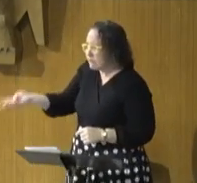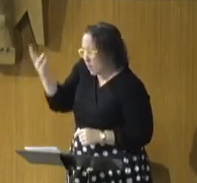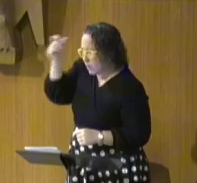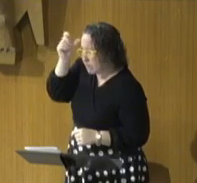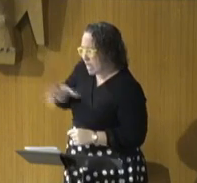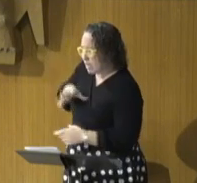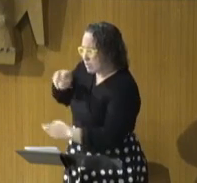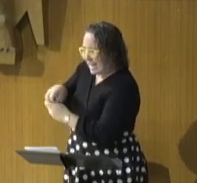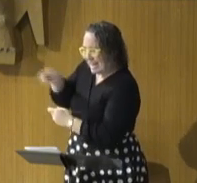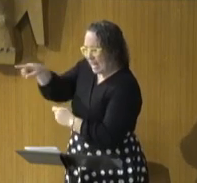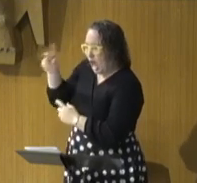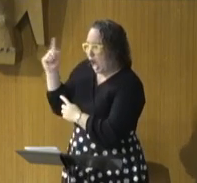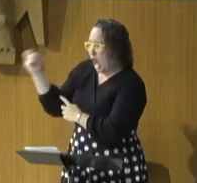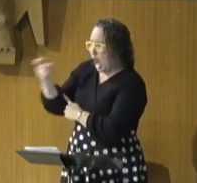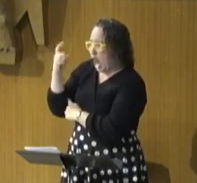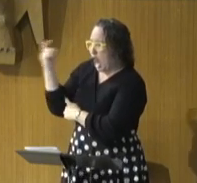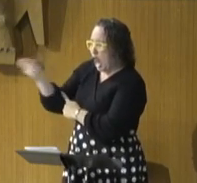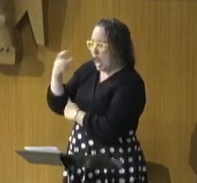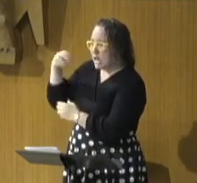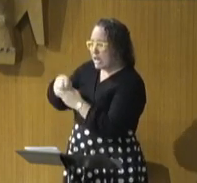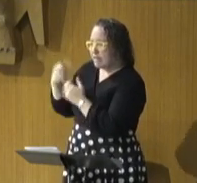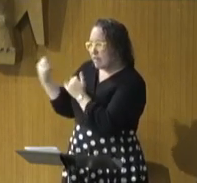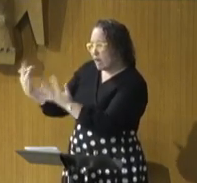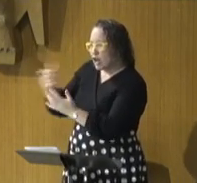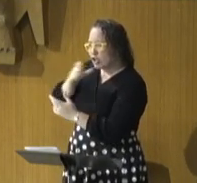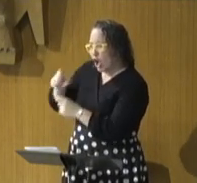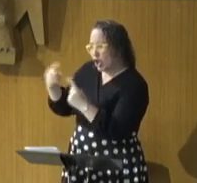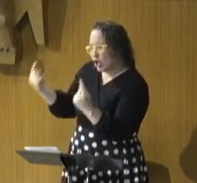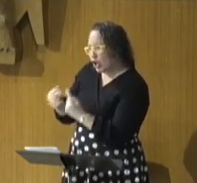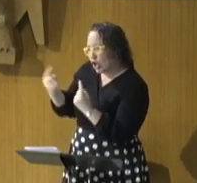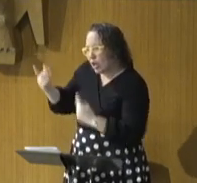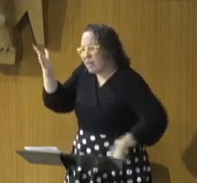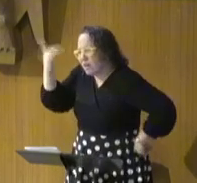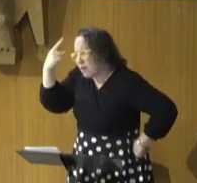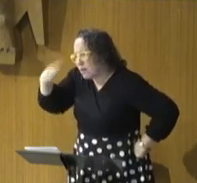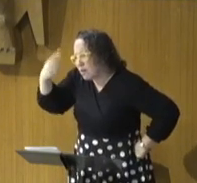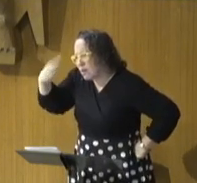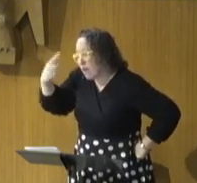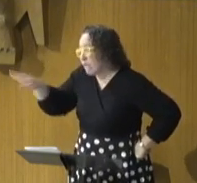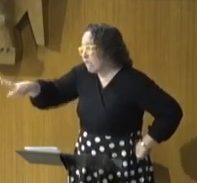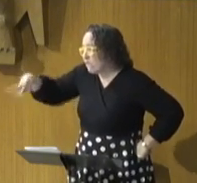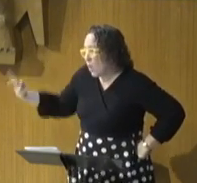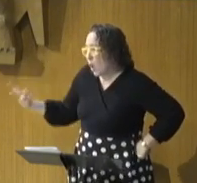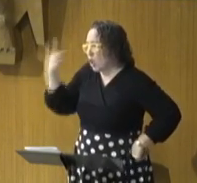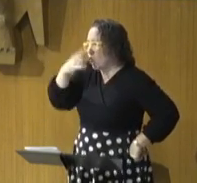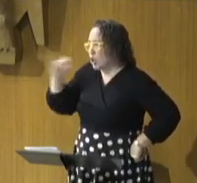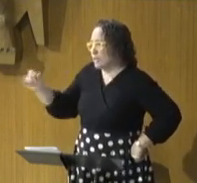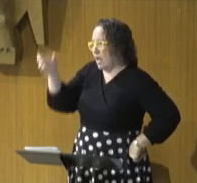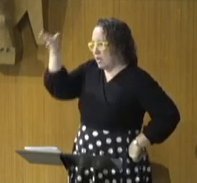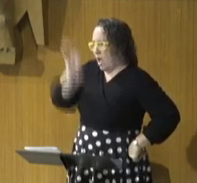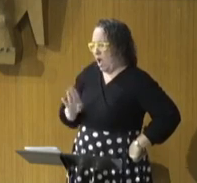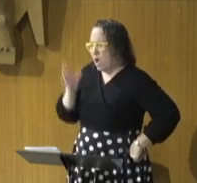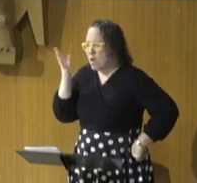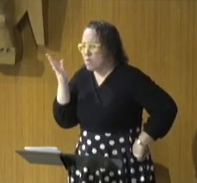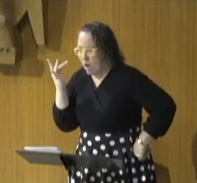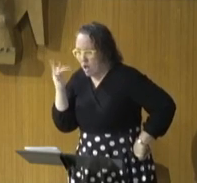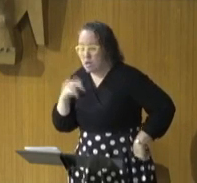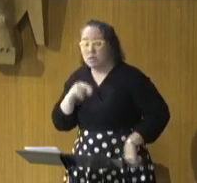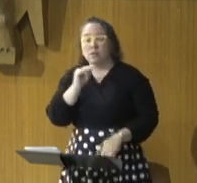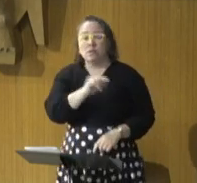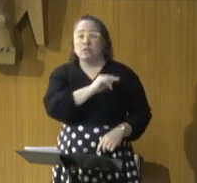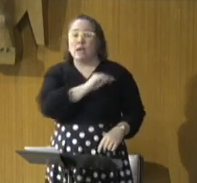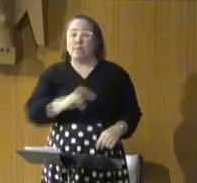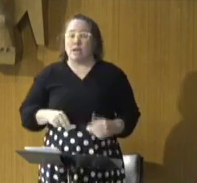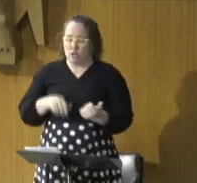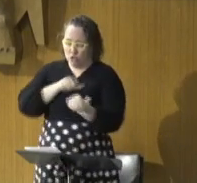men unbound walking in the middle of the fire, and they are not hurt, and the fourth has the appearance of a god. Nebuchadnezzar then